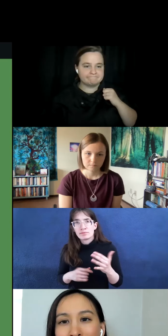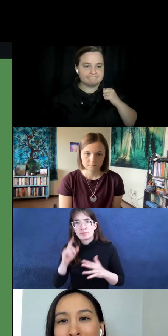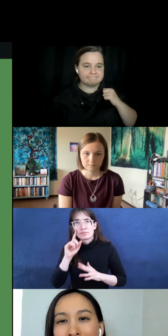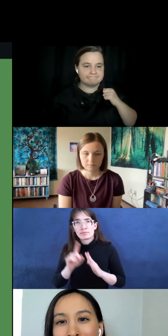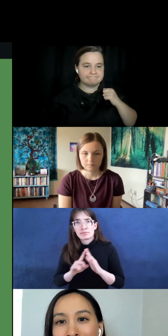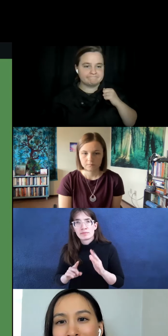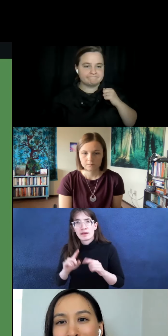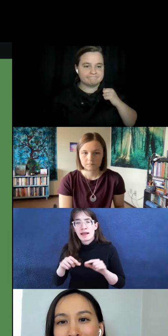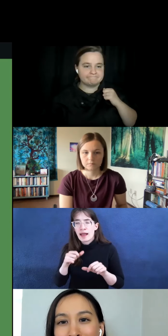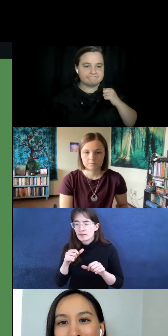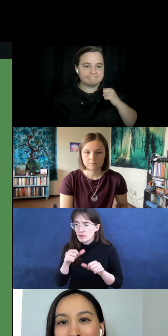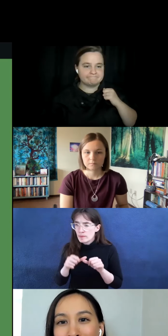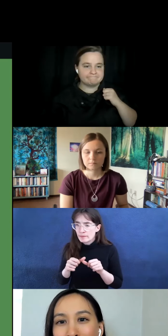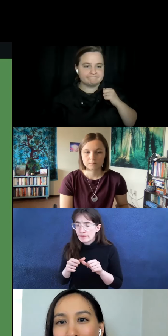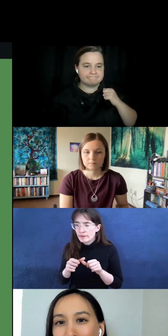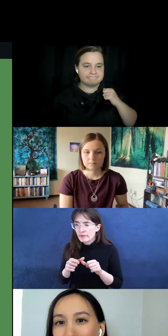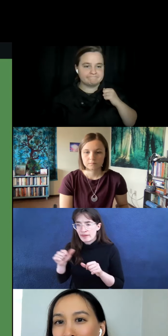of scientist he is.